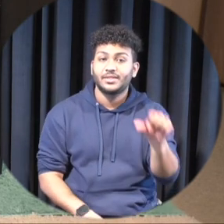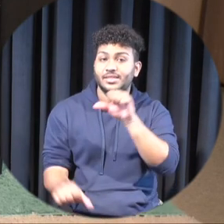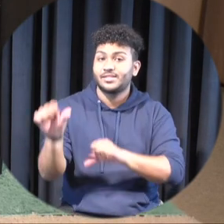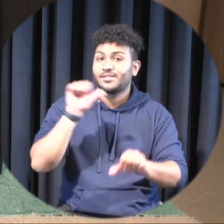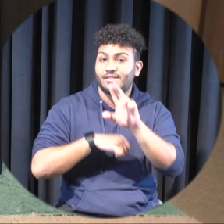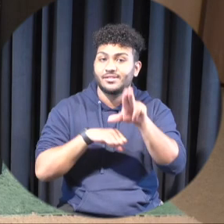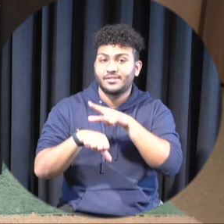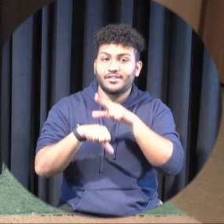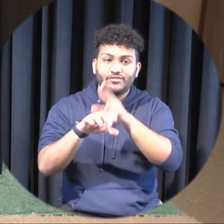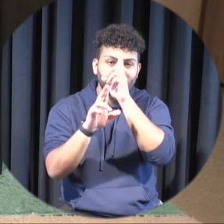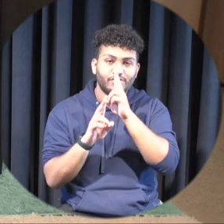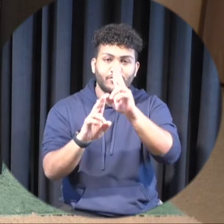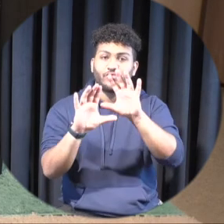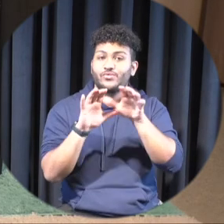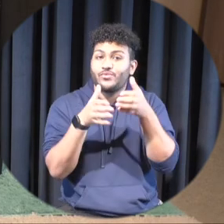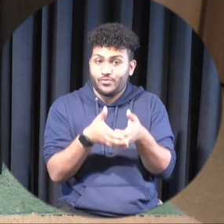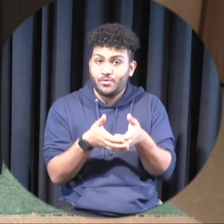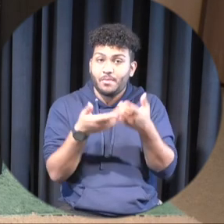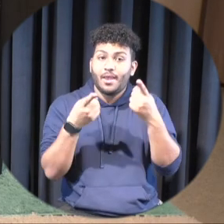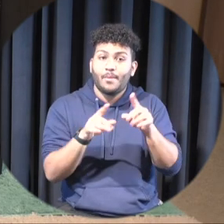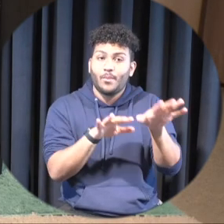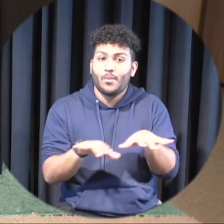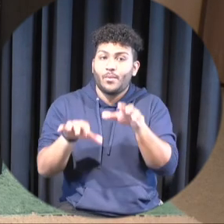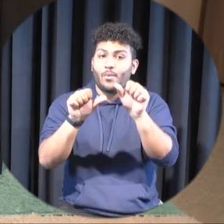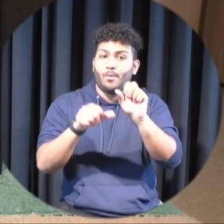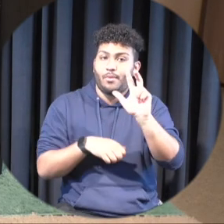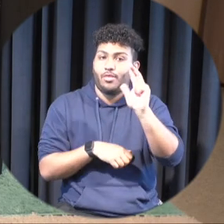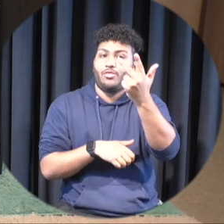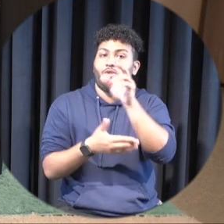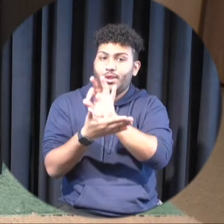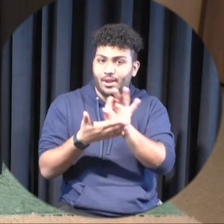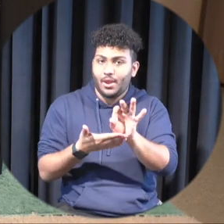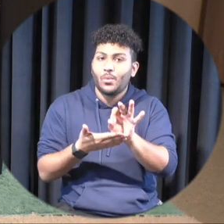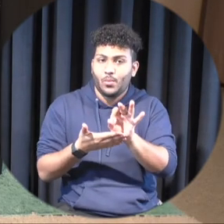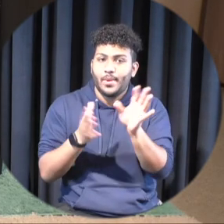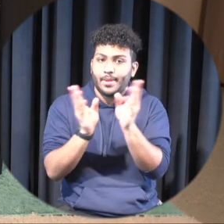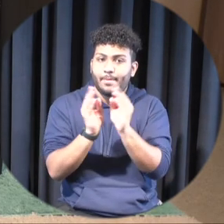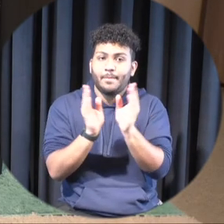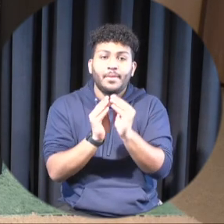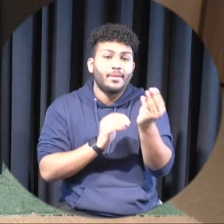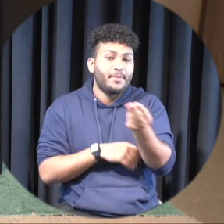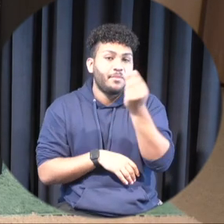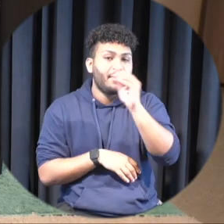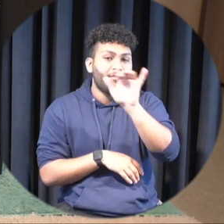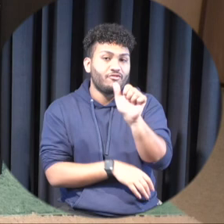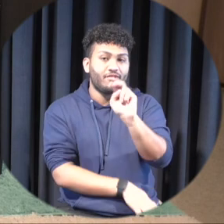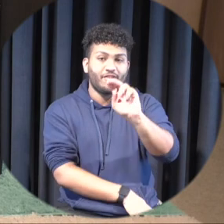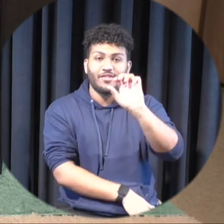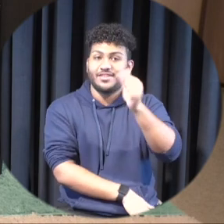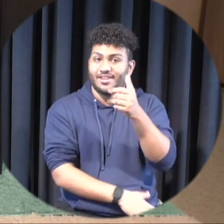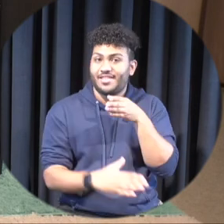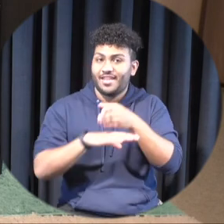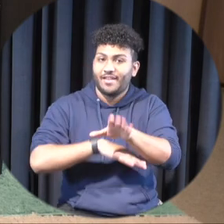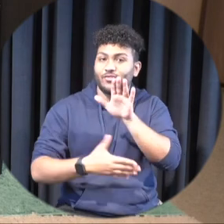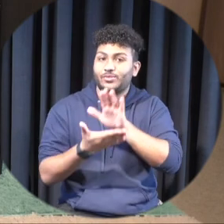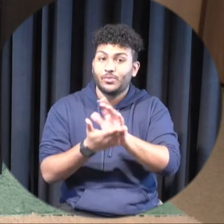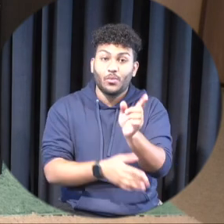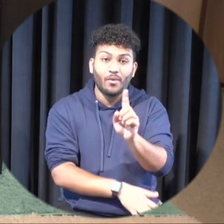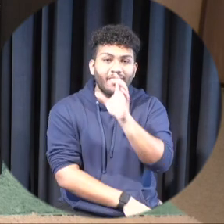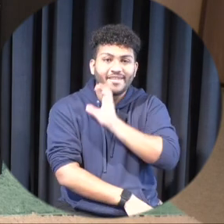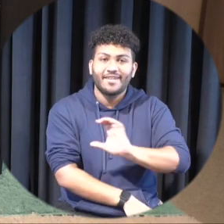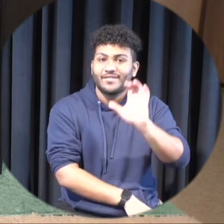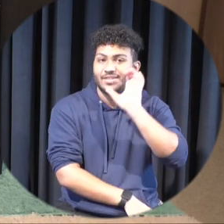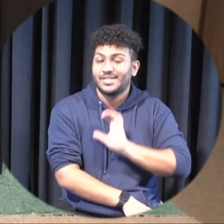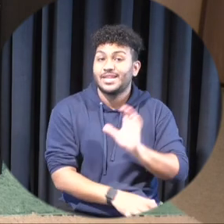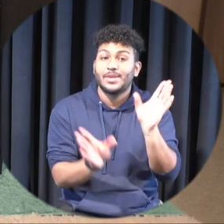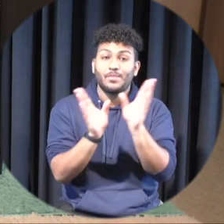Science National Honor Society will be holding its third quarterly meeting Monday, January 10th, after school in the cafeteria. This meeting